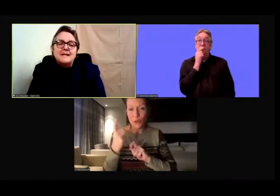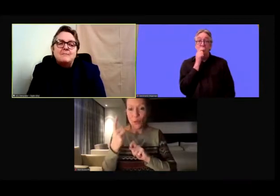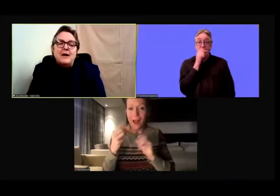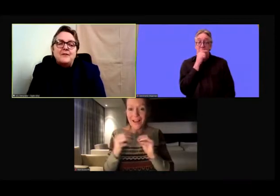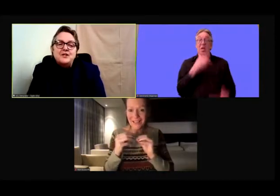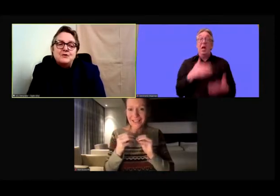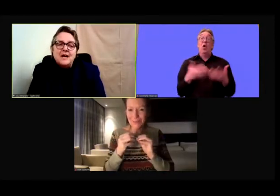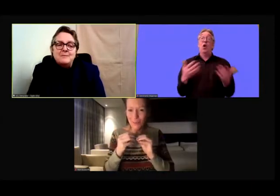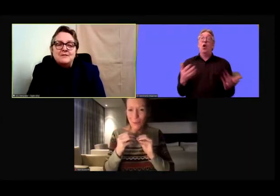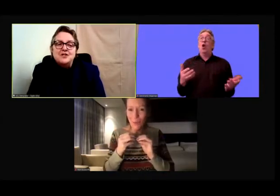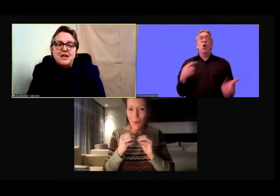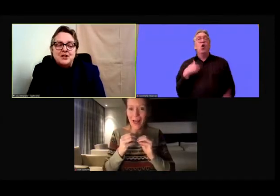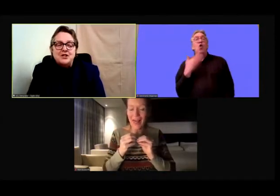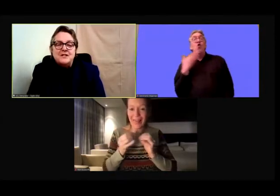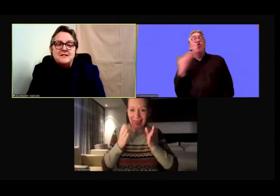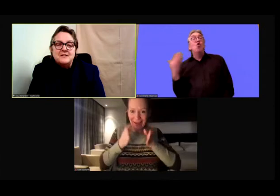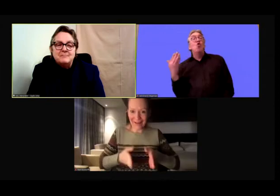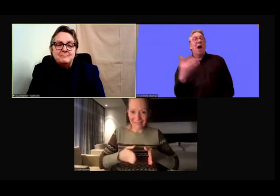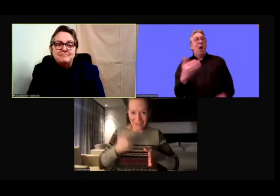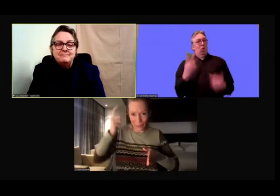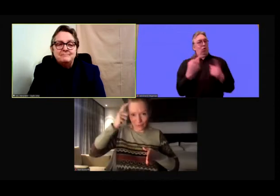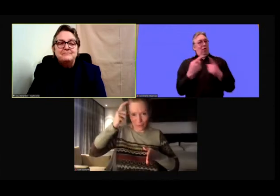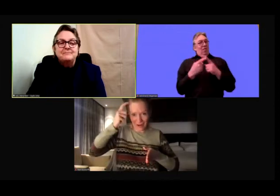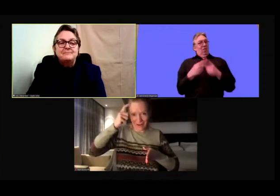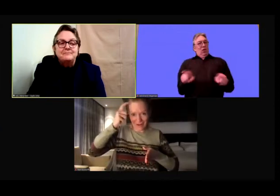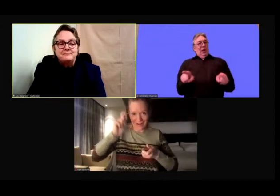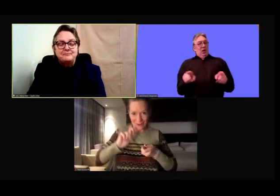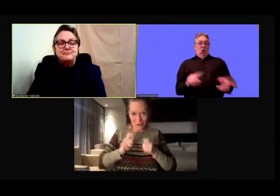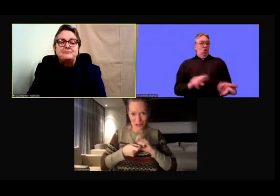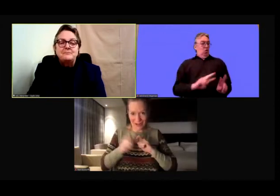Well, I'm asking about the two types of changes